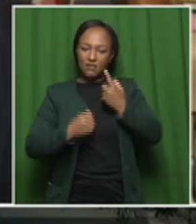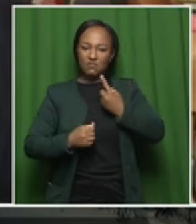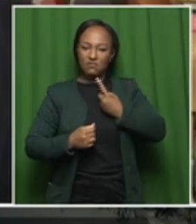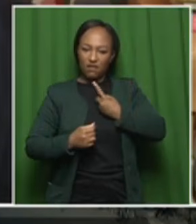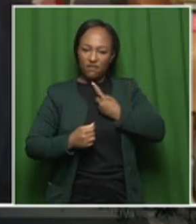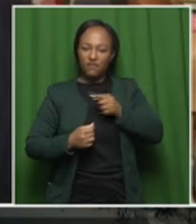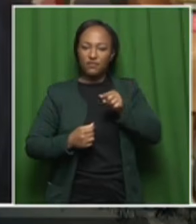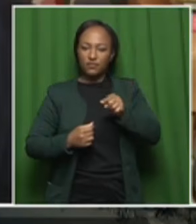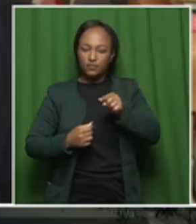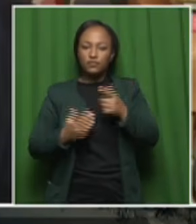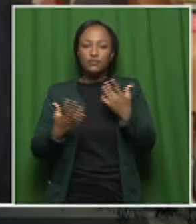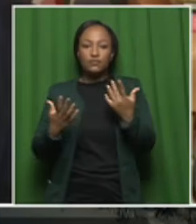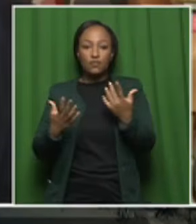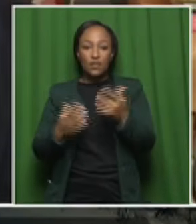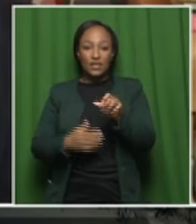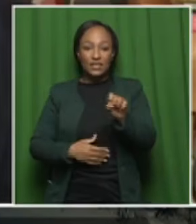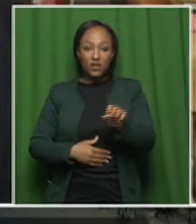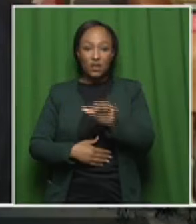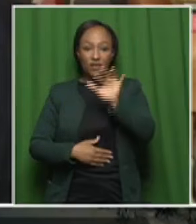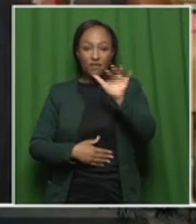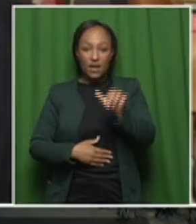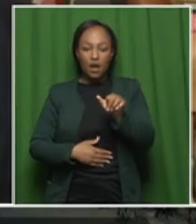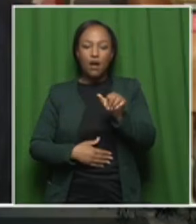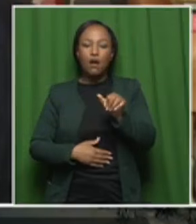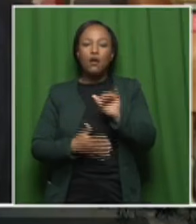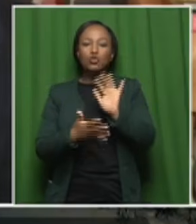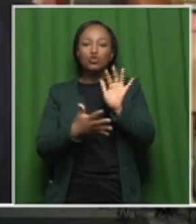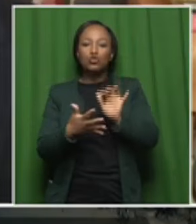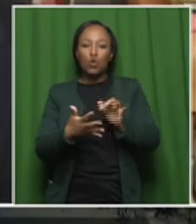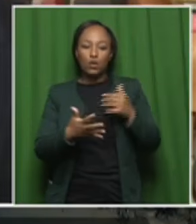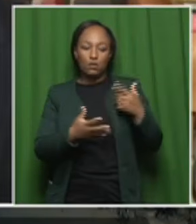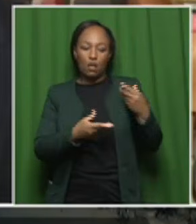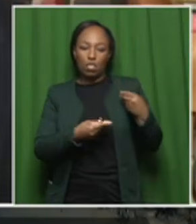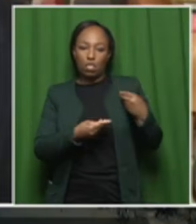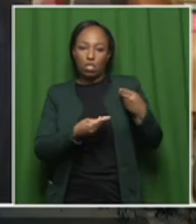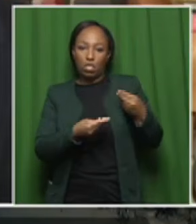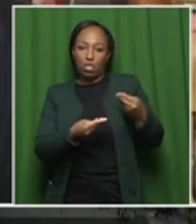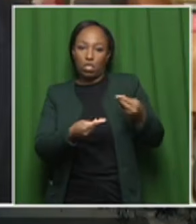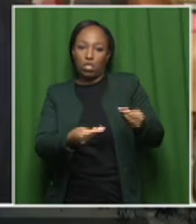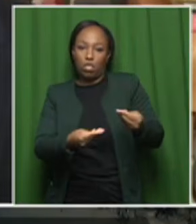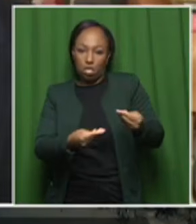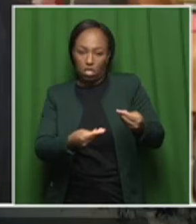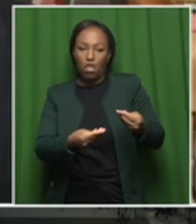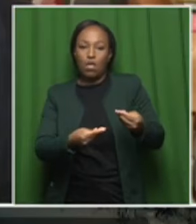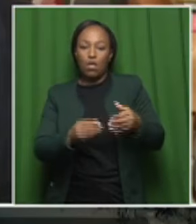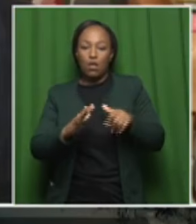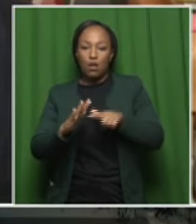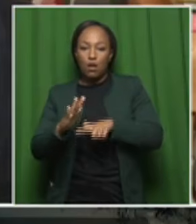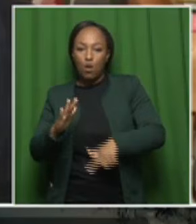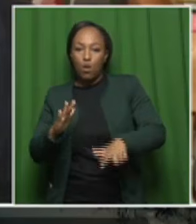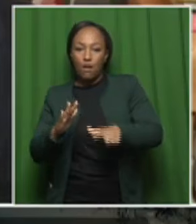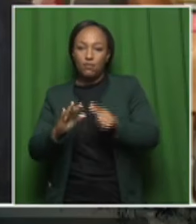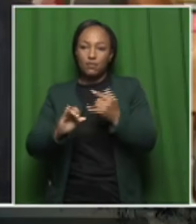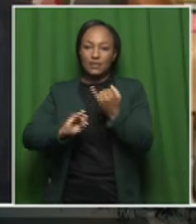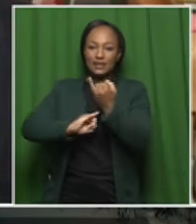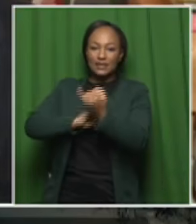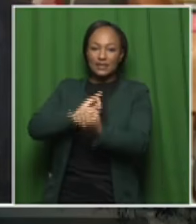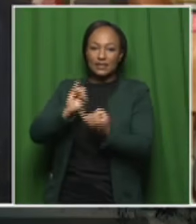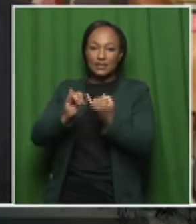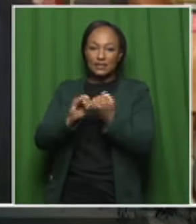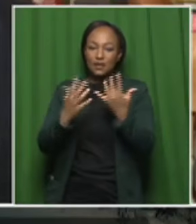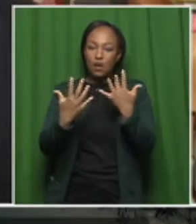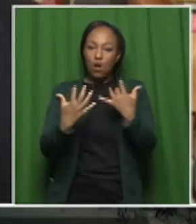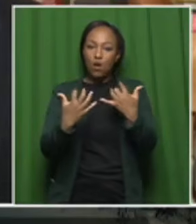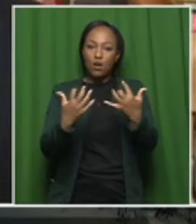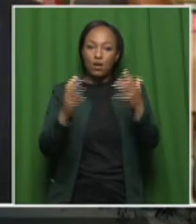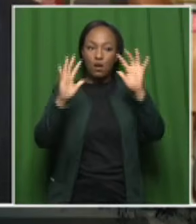African-derived themes, folklore, as we can see playing out, how does this resonate with the local and with an international audience? The world's watching, right?